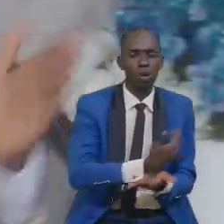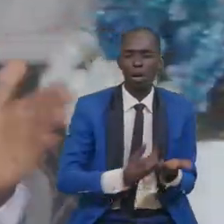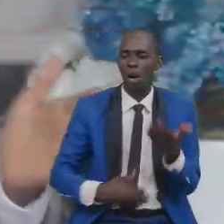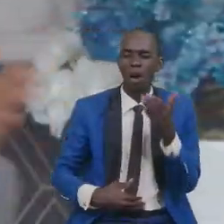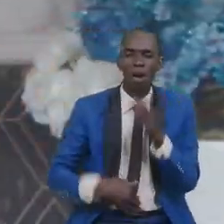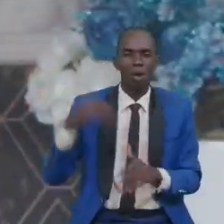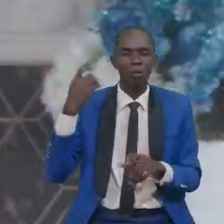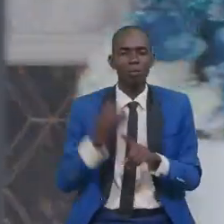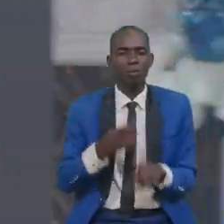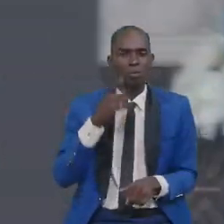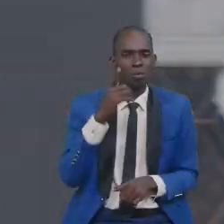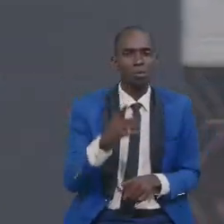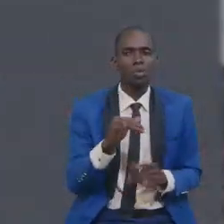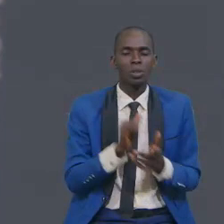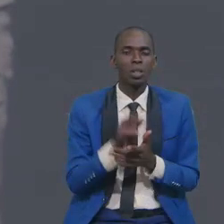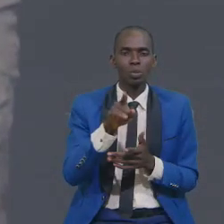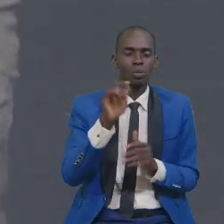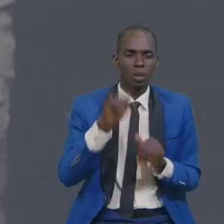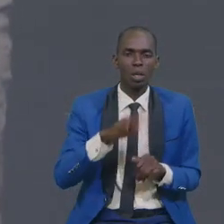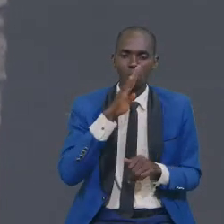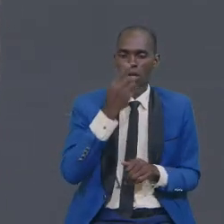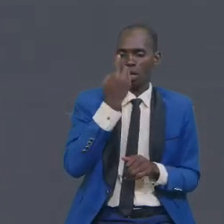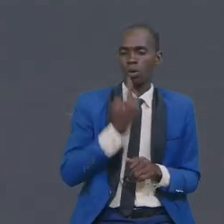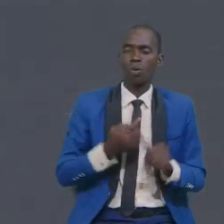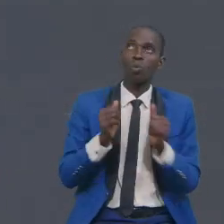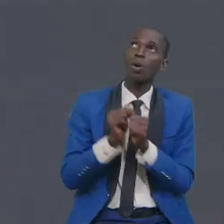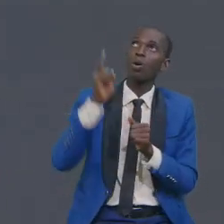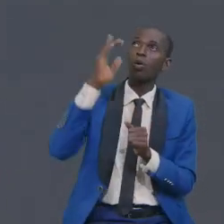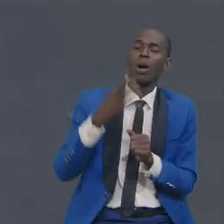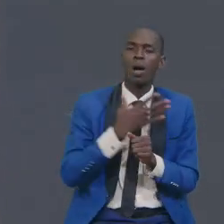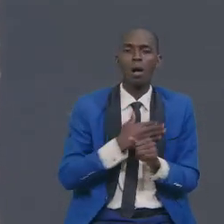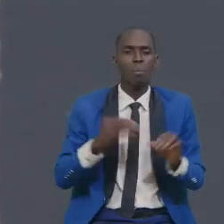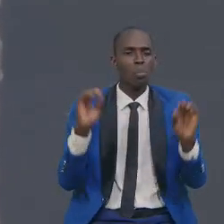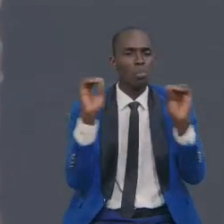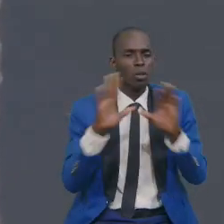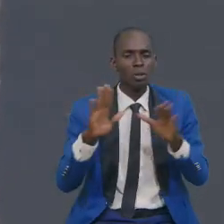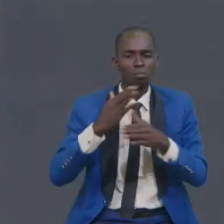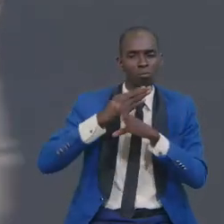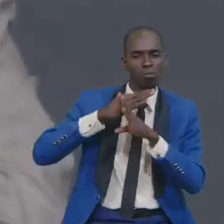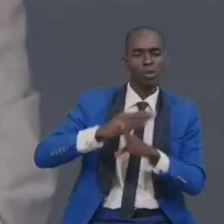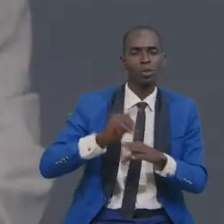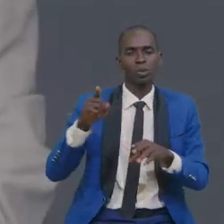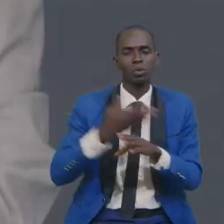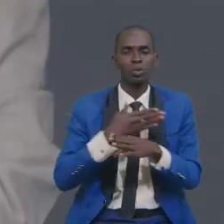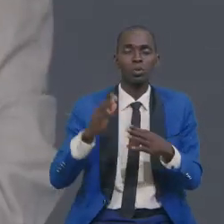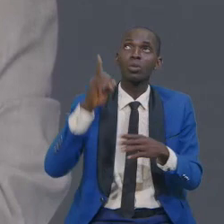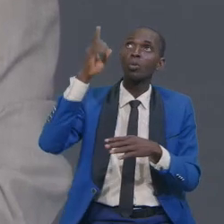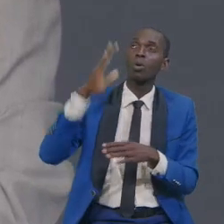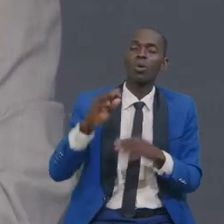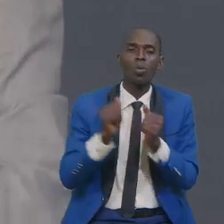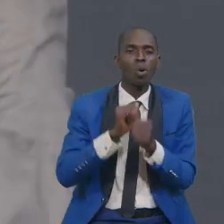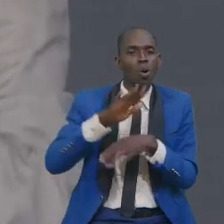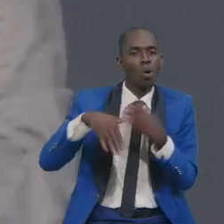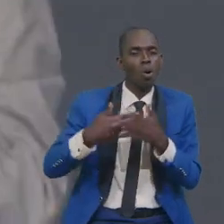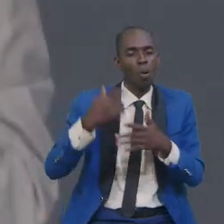that they can leave you with God and there's nothing between you and God I was all your heart I was all your mind you